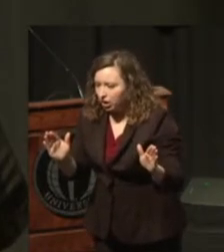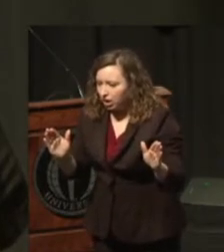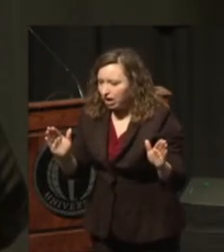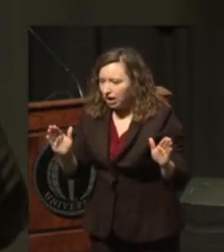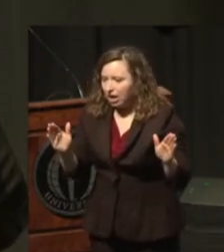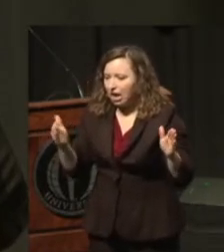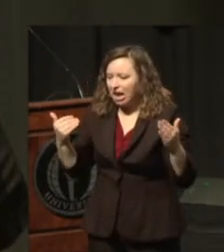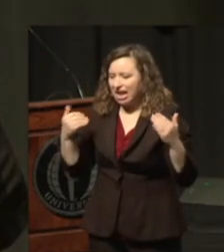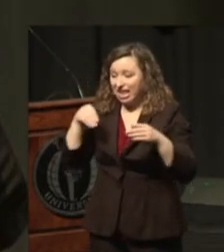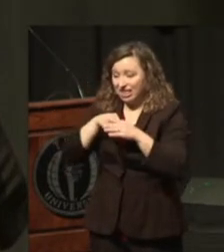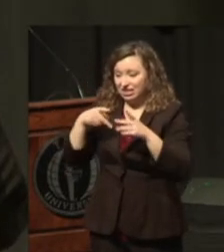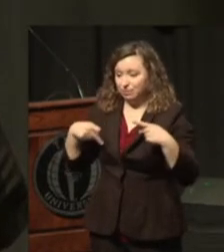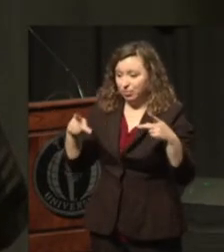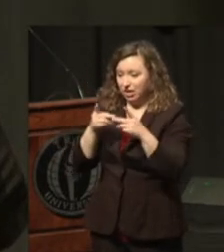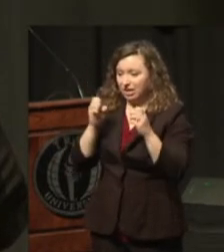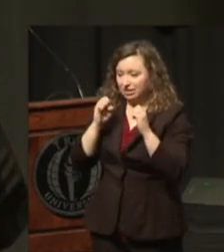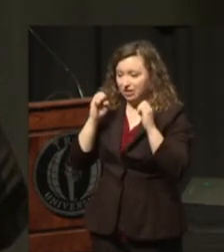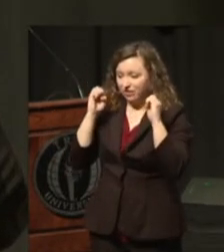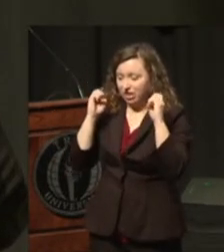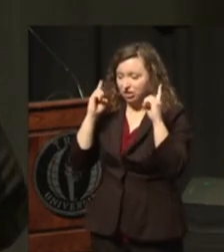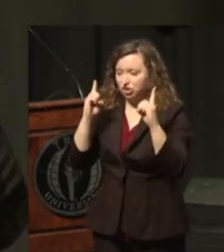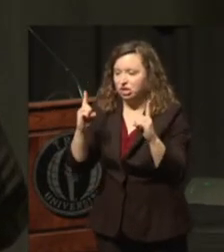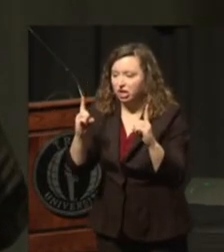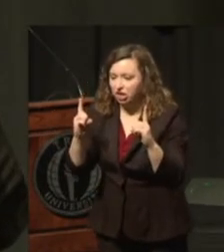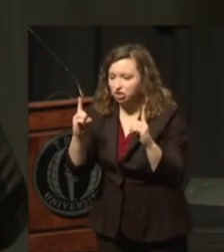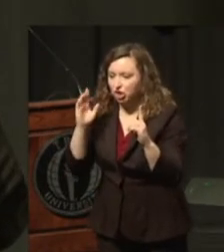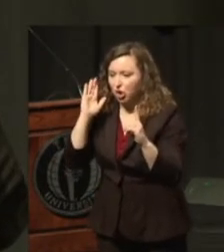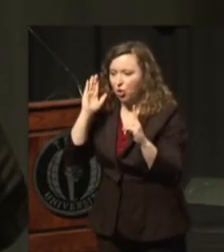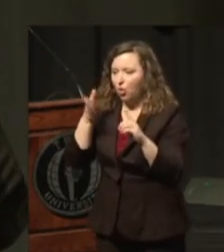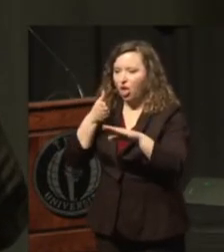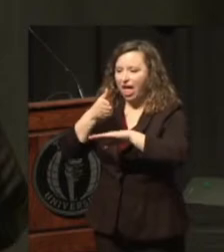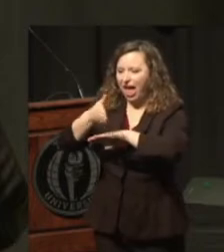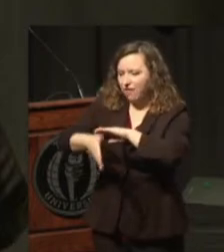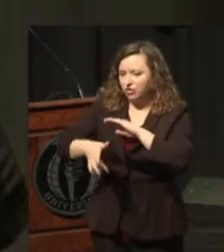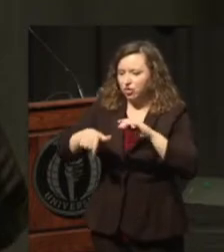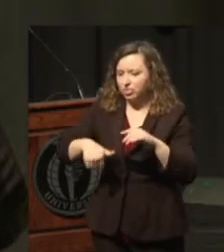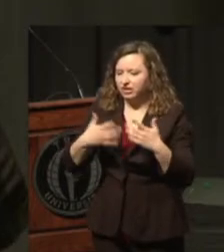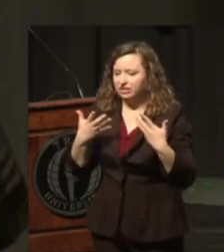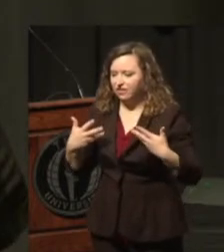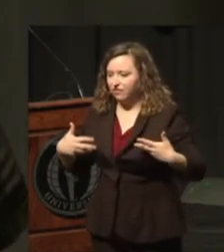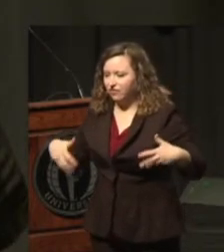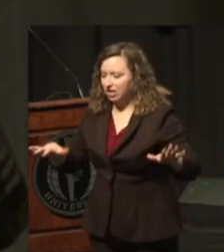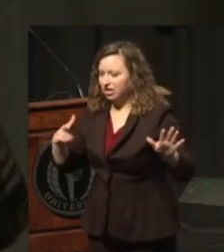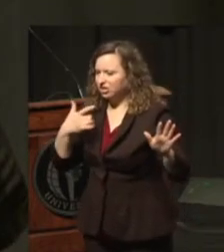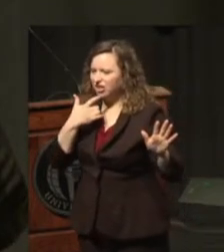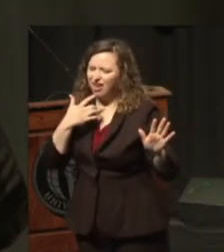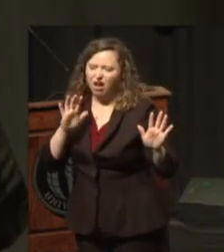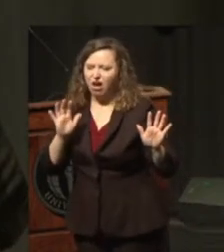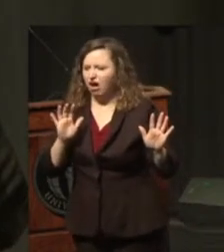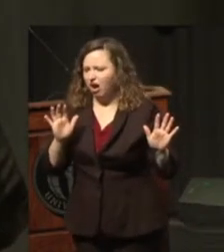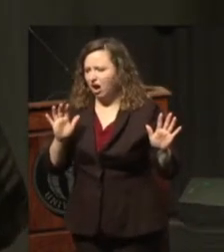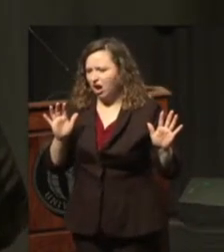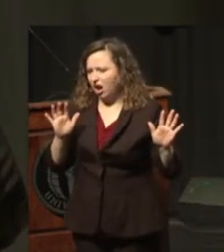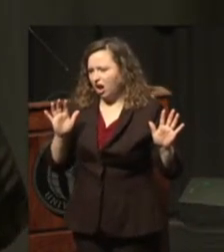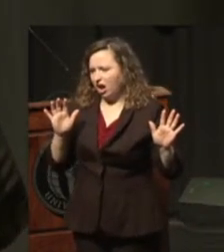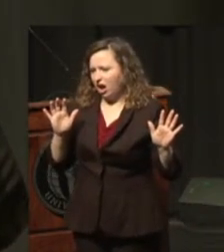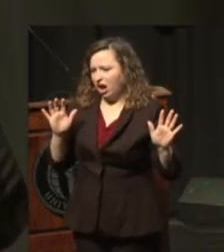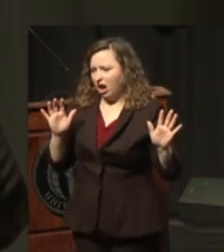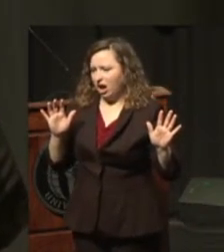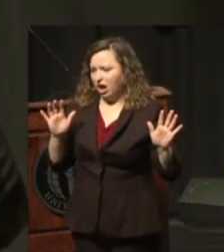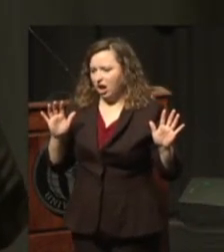right afterwards, acupandi temporis. I don't know if that's right, all you Latin people, but